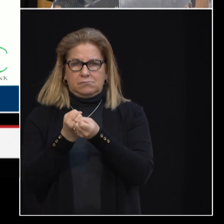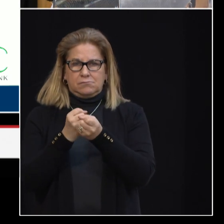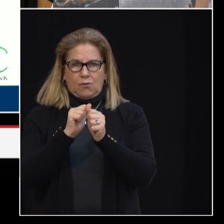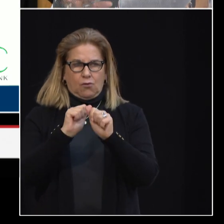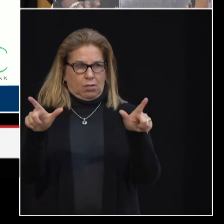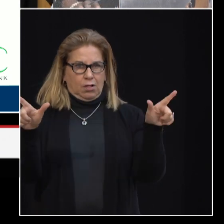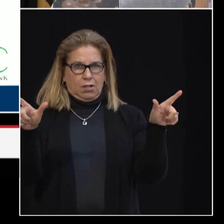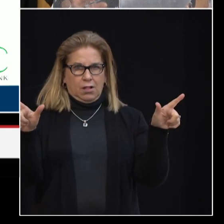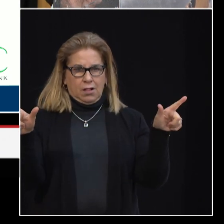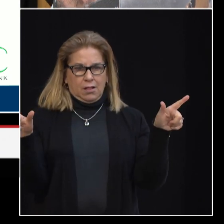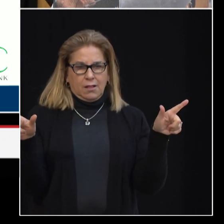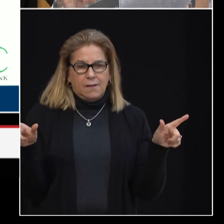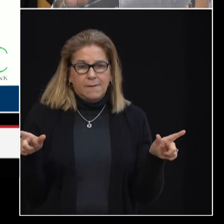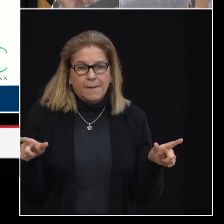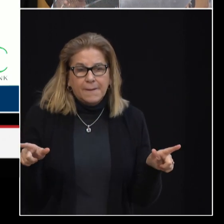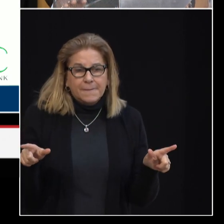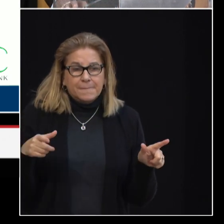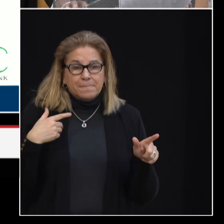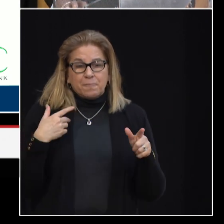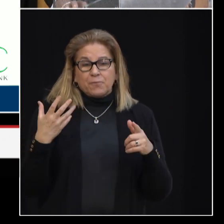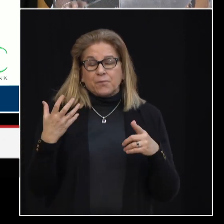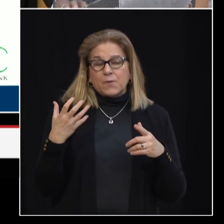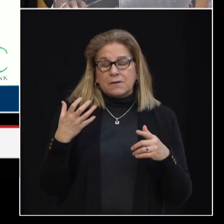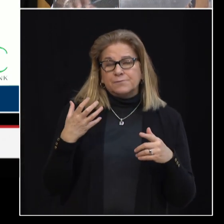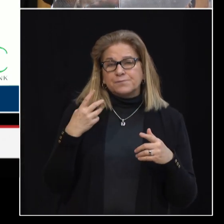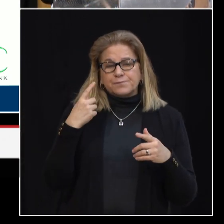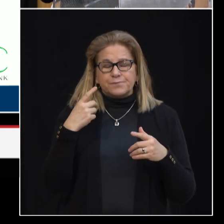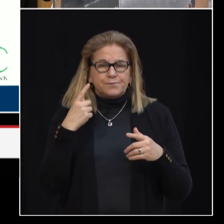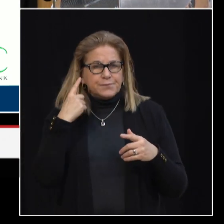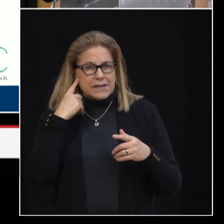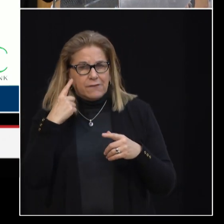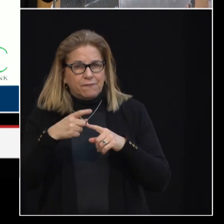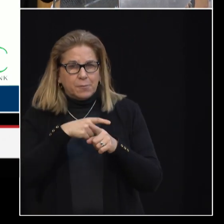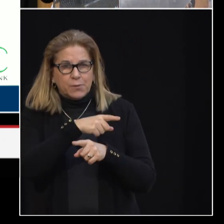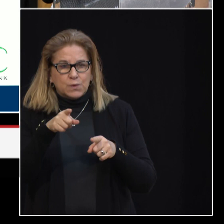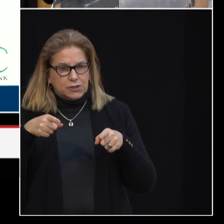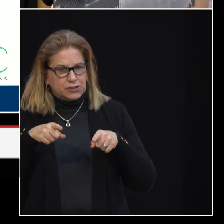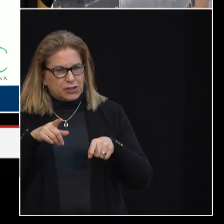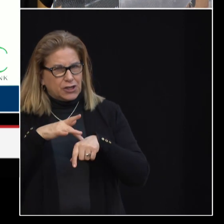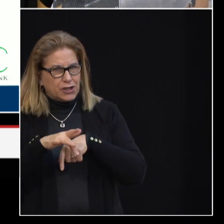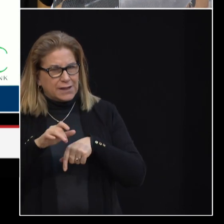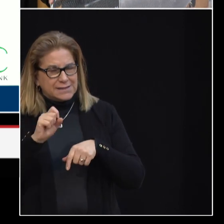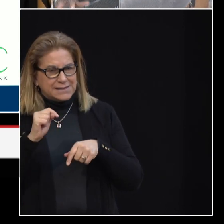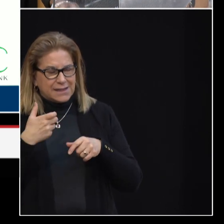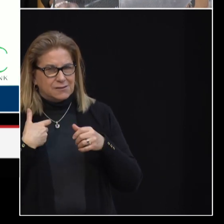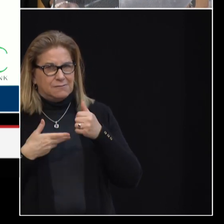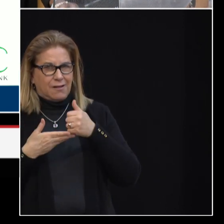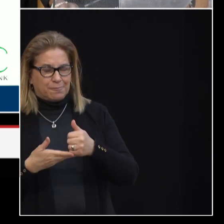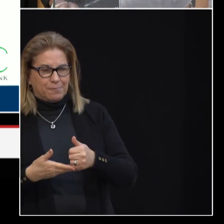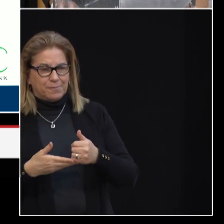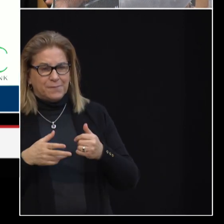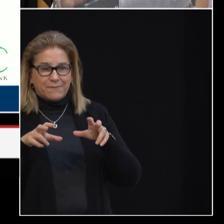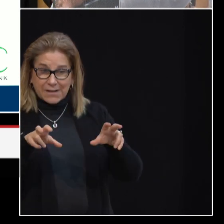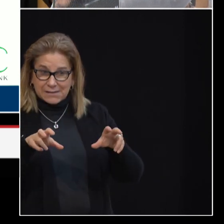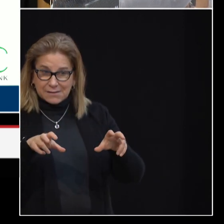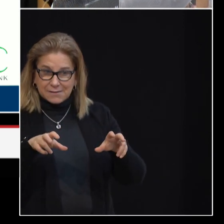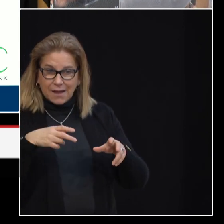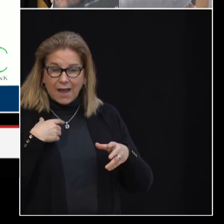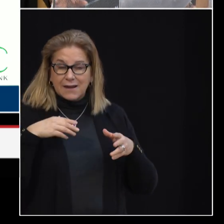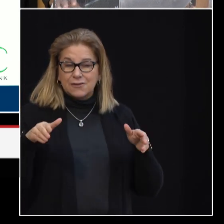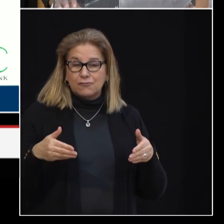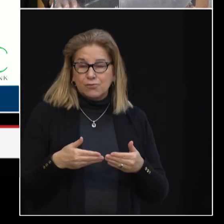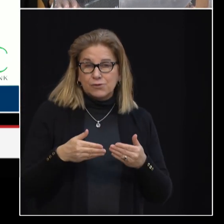in the early stages of your project's development in order to introduce you to concepts and partners that can